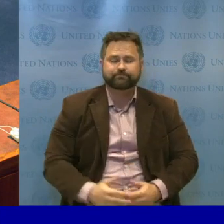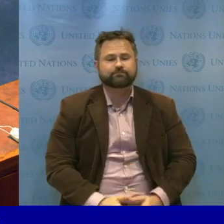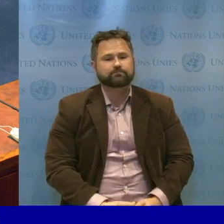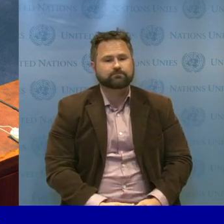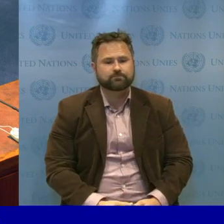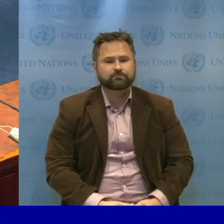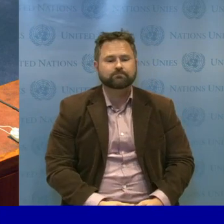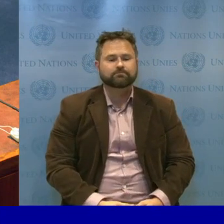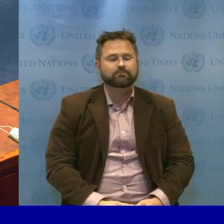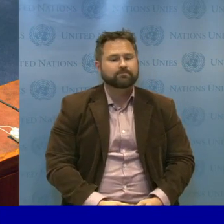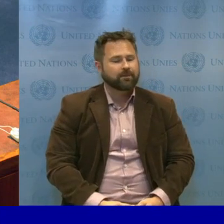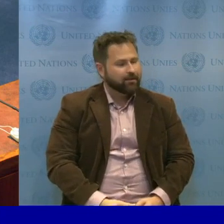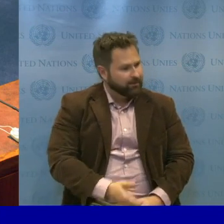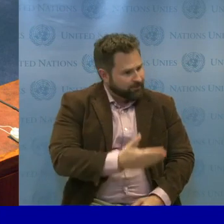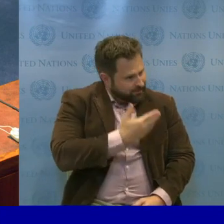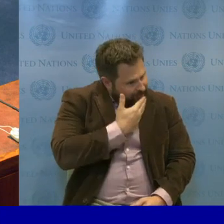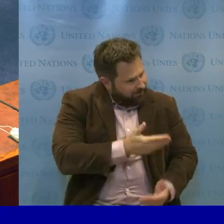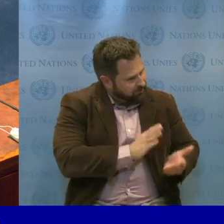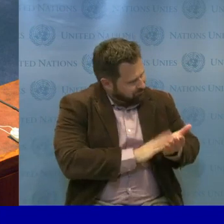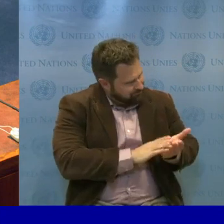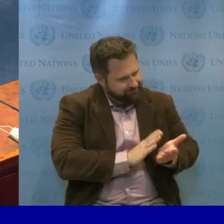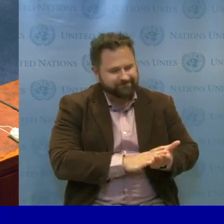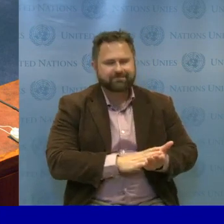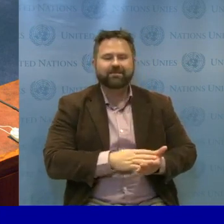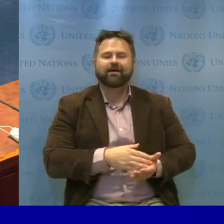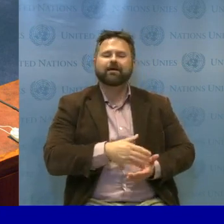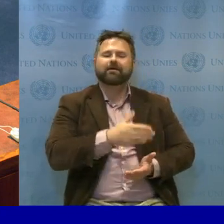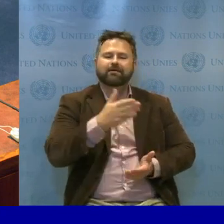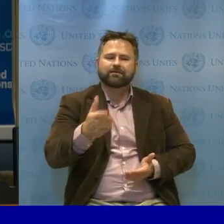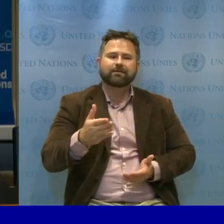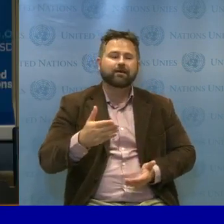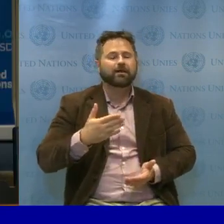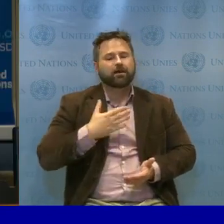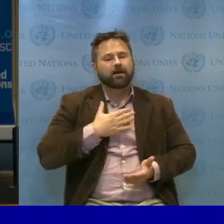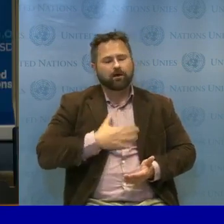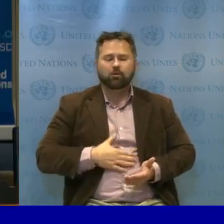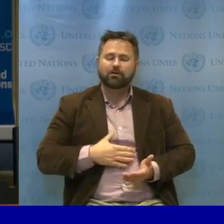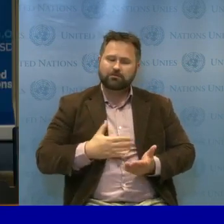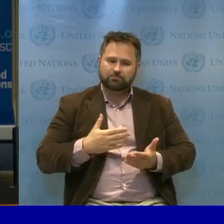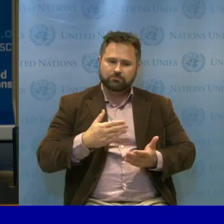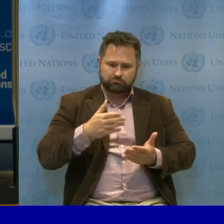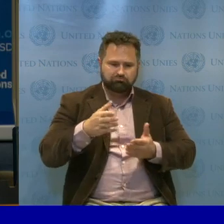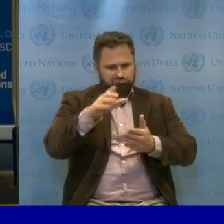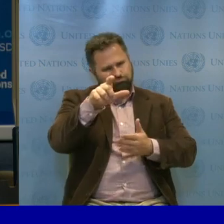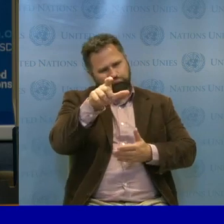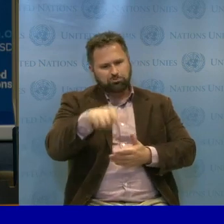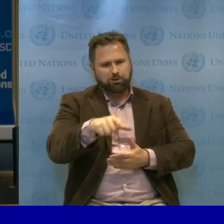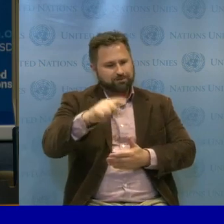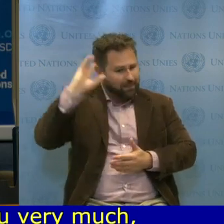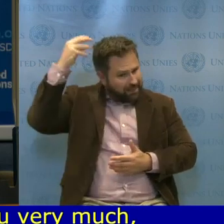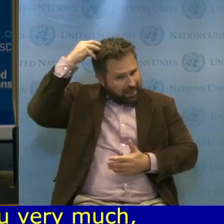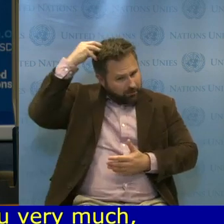Thank you very much, madam. And I would like to give the floor to the delegate of Laos, followed by Peru.